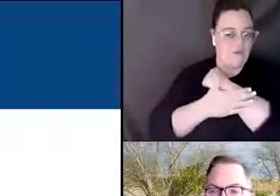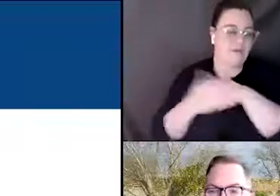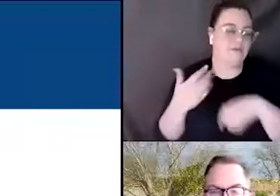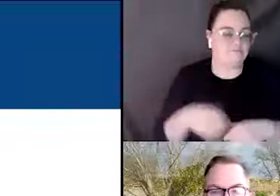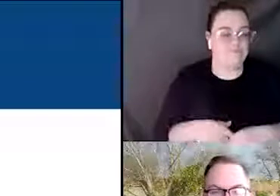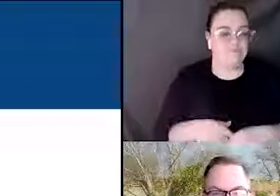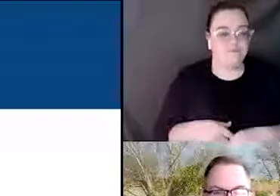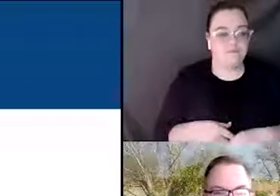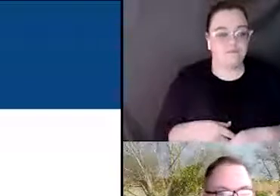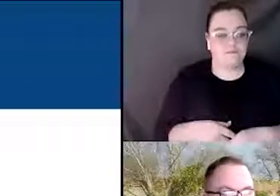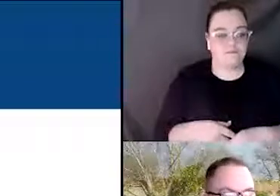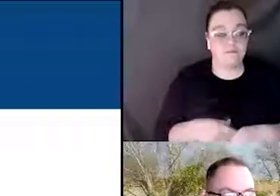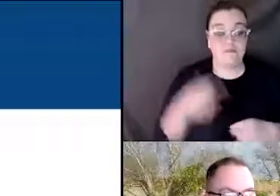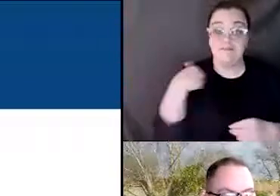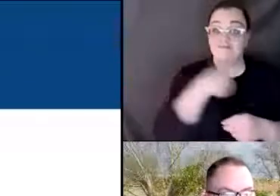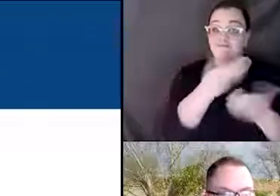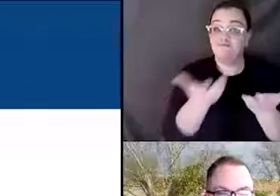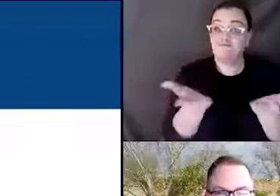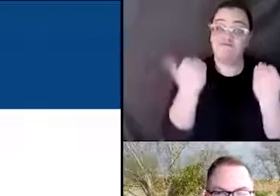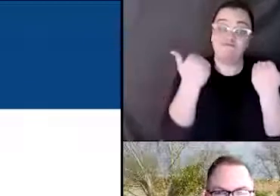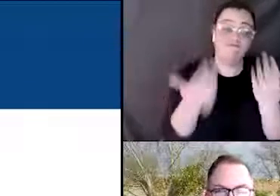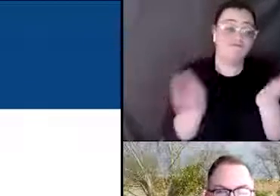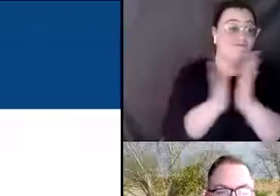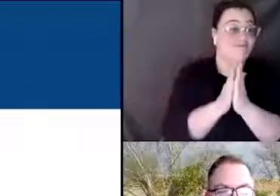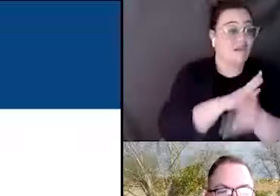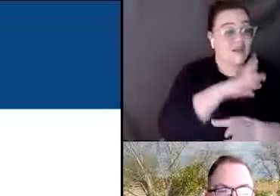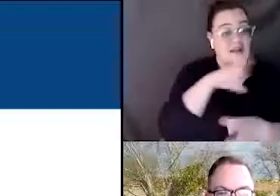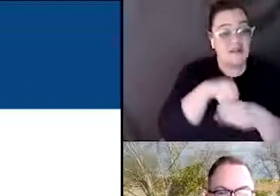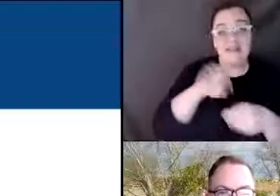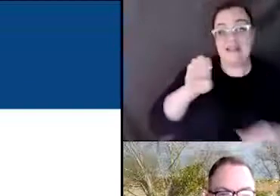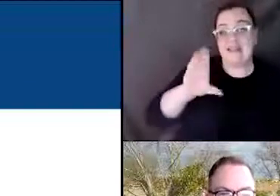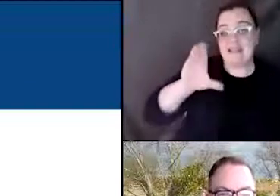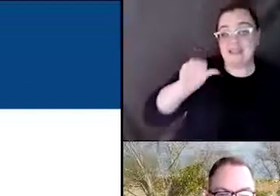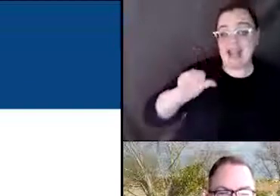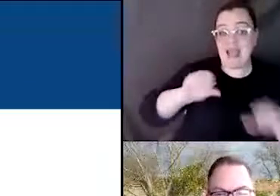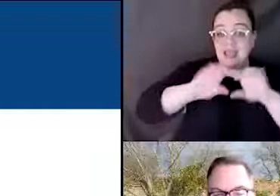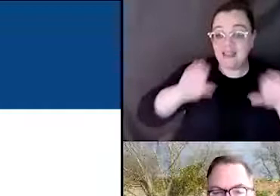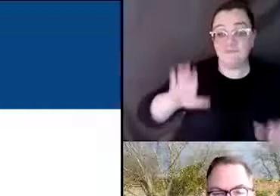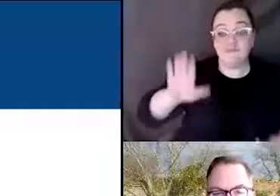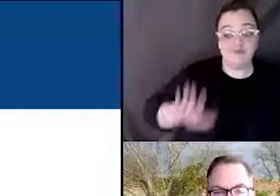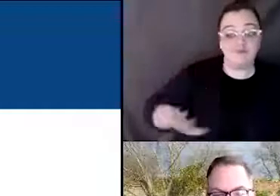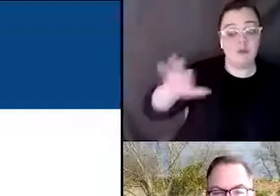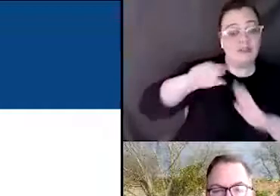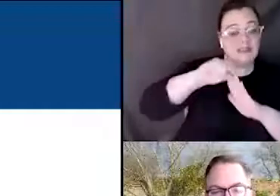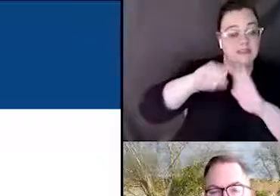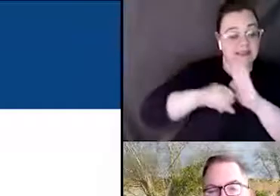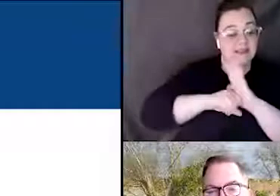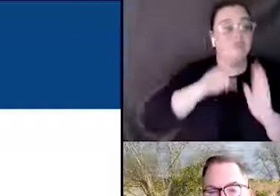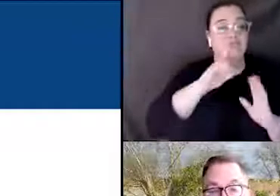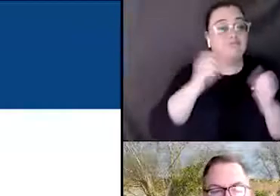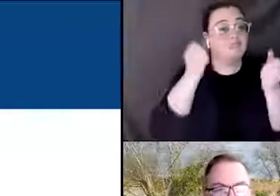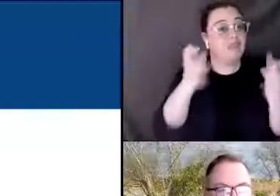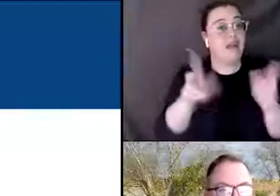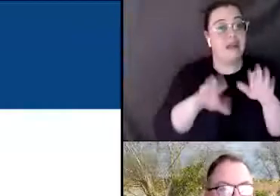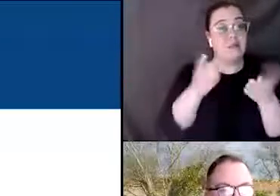want to invite you to participate in different ECA activities statewide. A lot of materials are developed and activities like webinars that, on